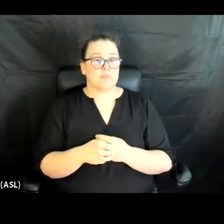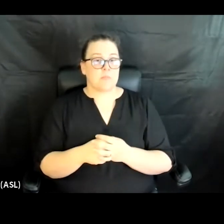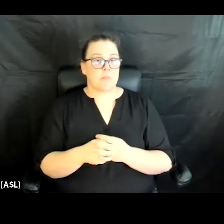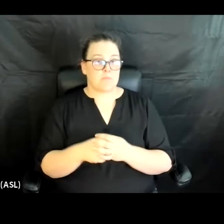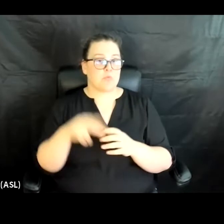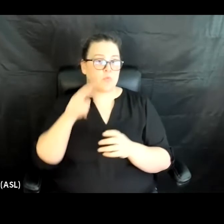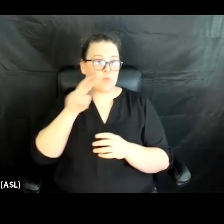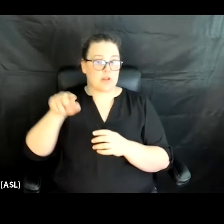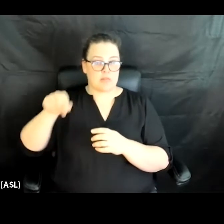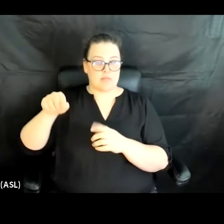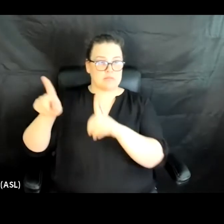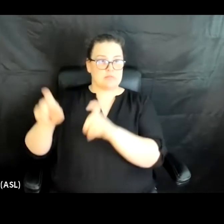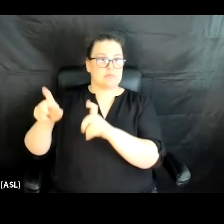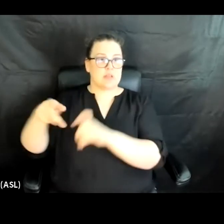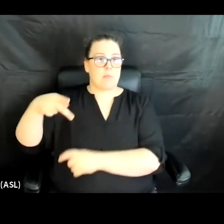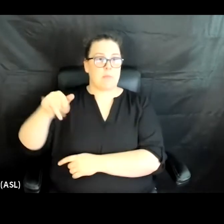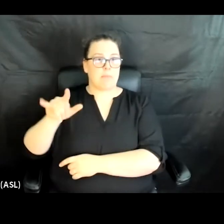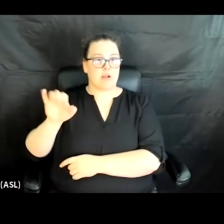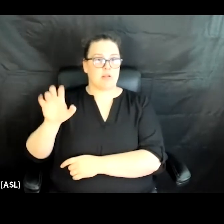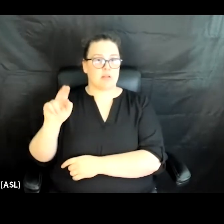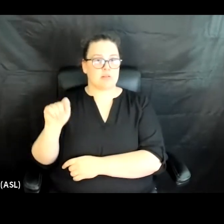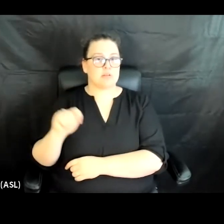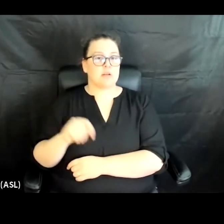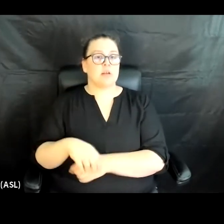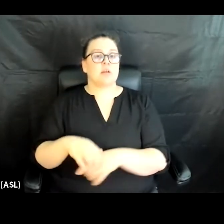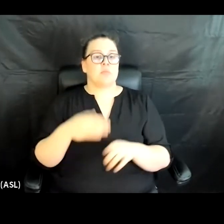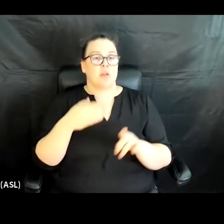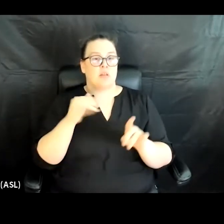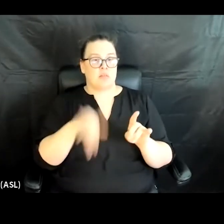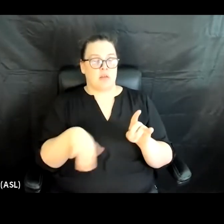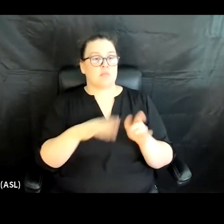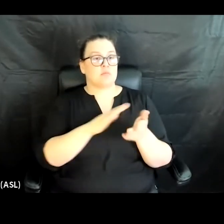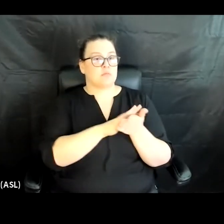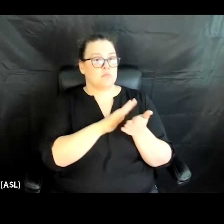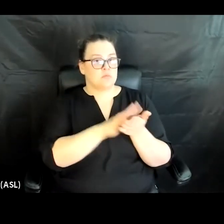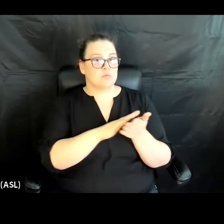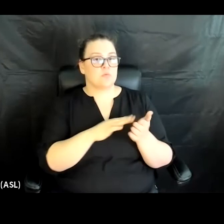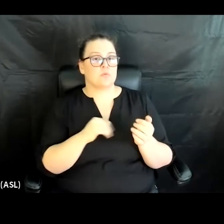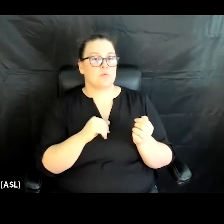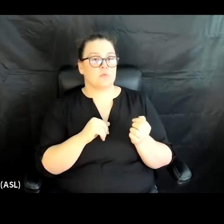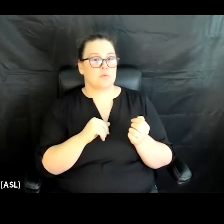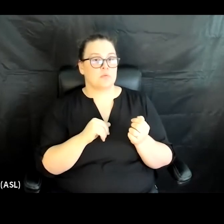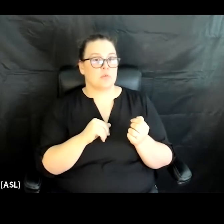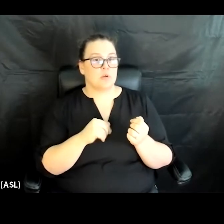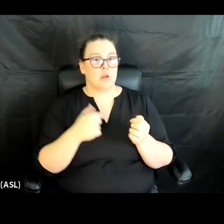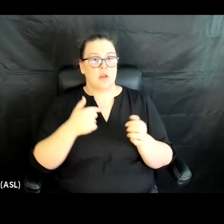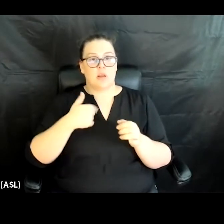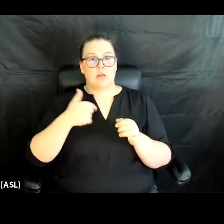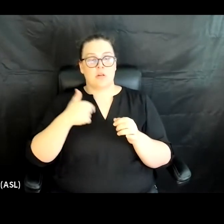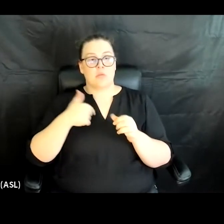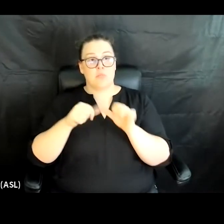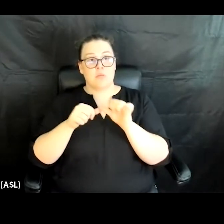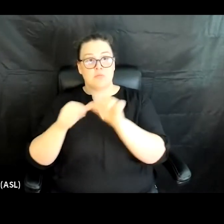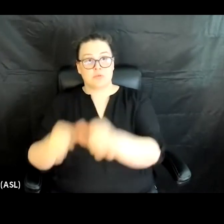and being at the Hello School, being at Brandeis and pursuing my PhD at the Hello